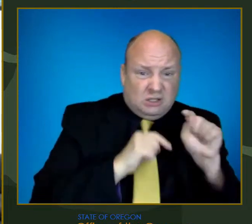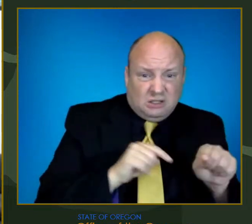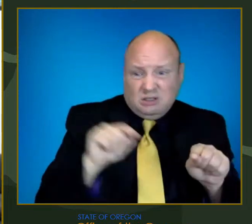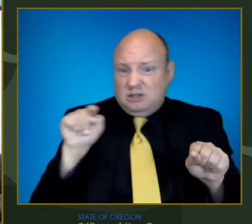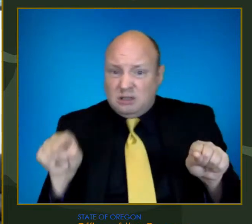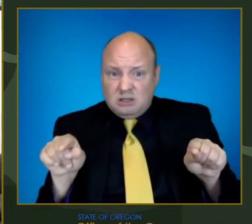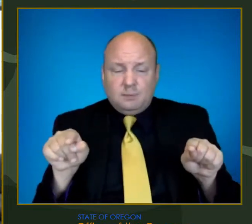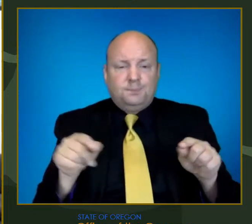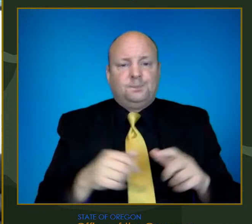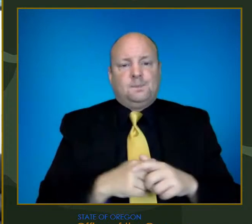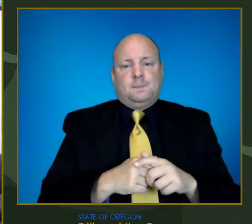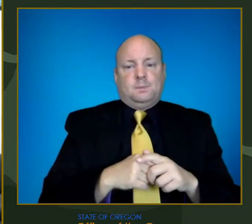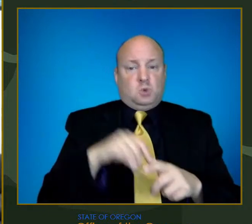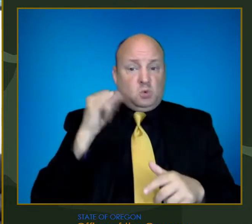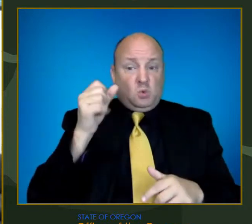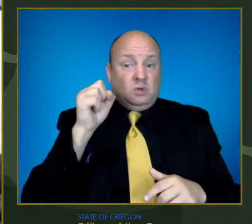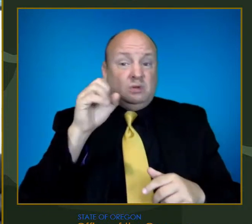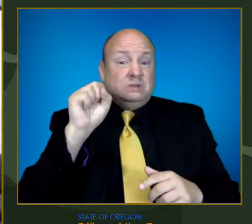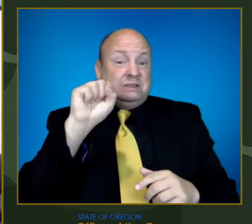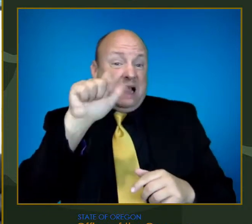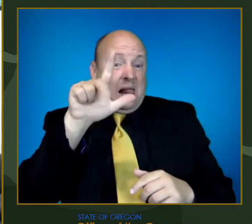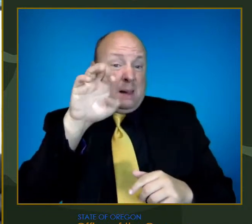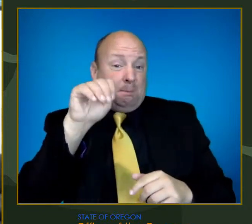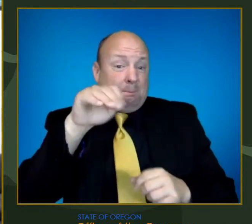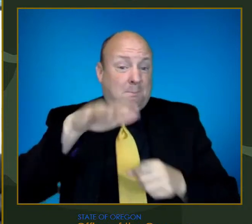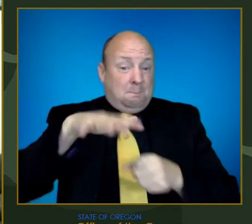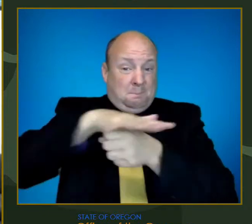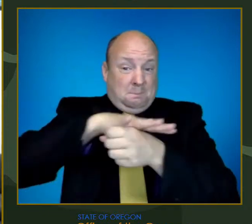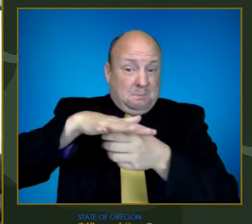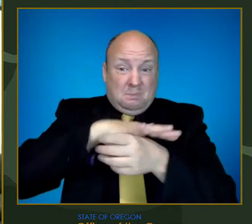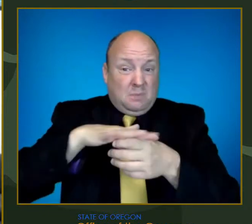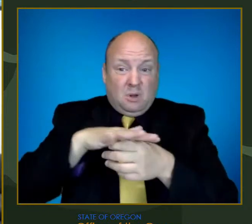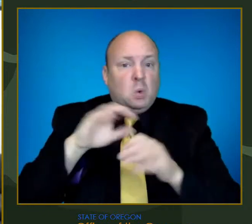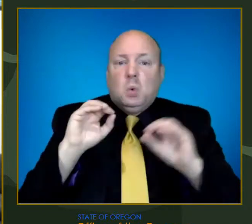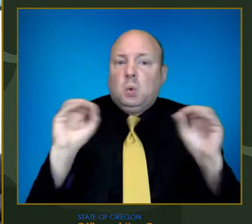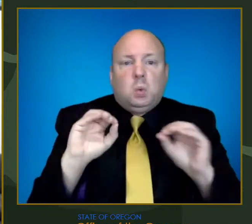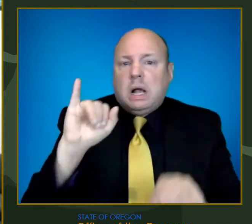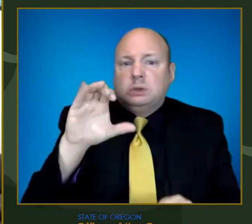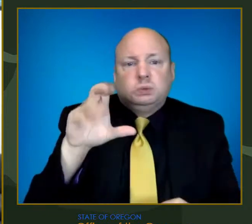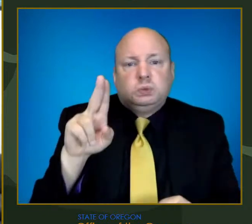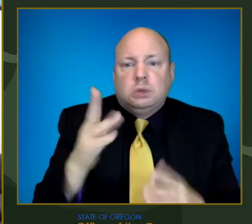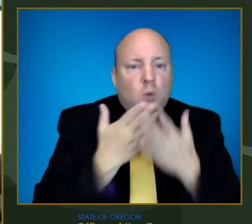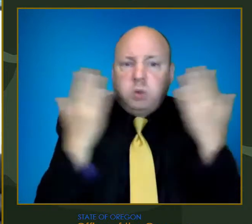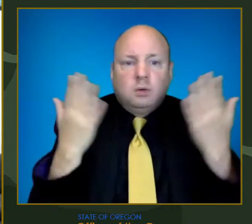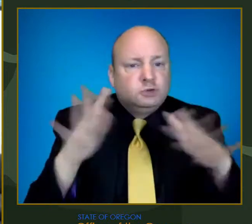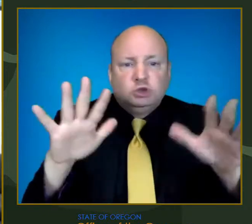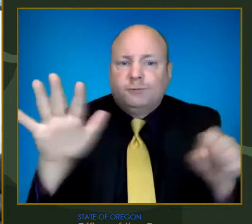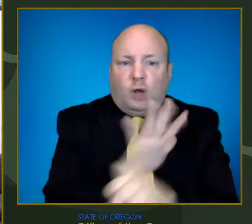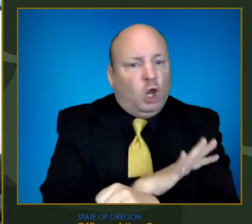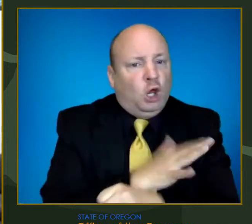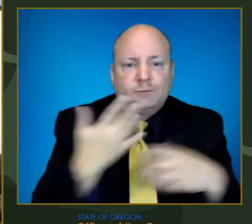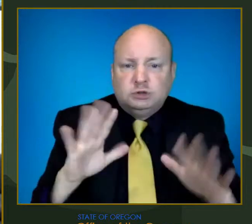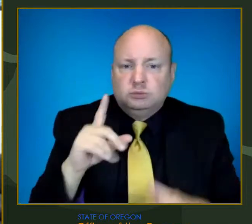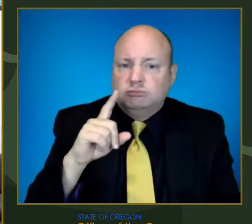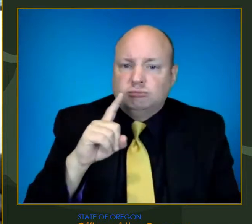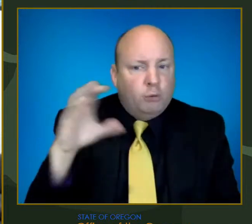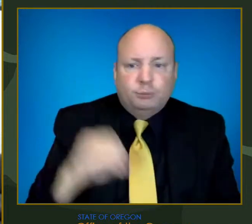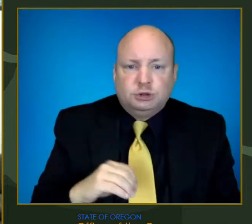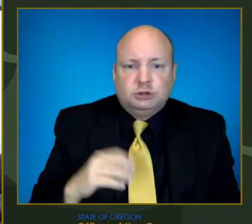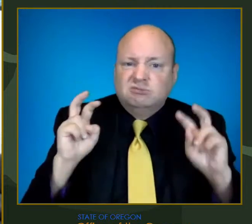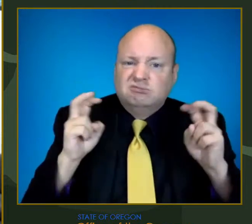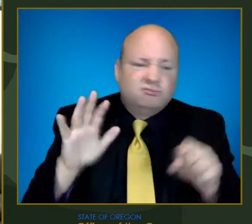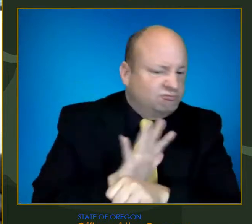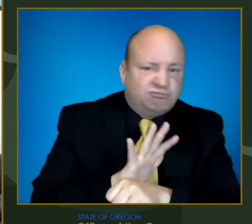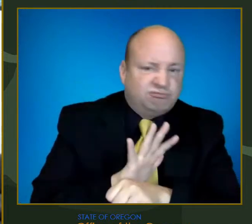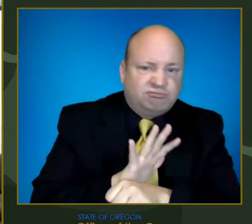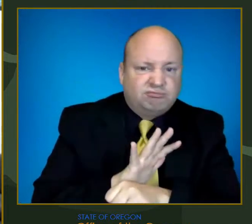Salem, had no adult ICU beds available. The Oregon Health Authority and our partners are working to shore up the 2